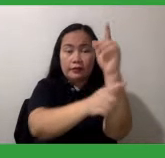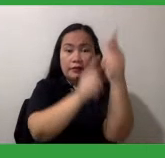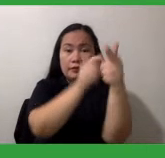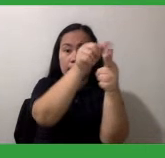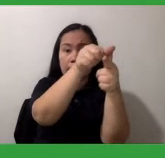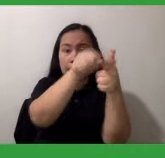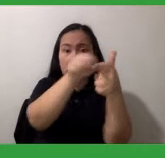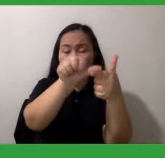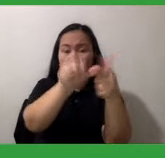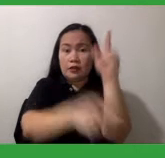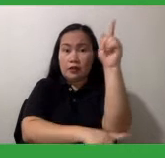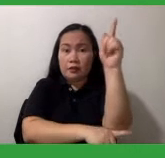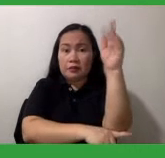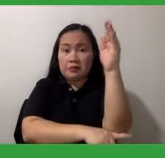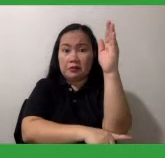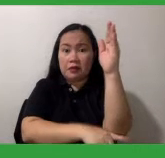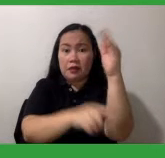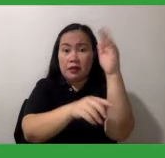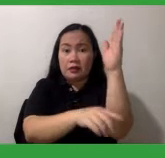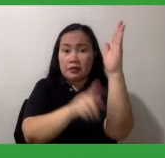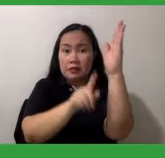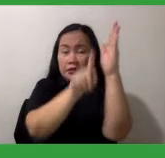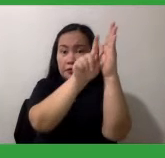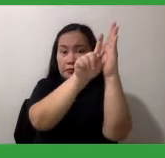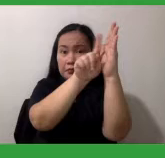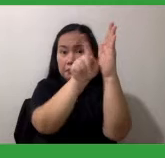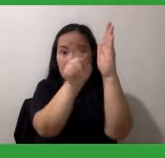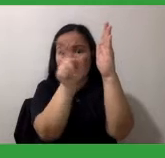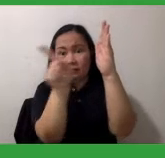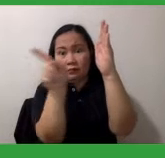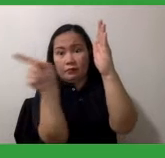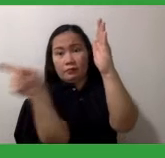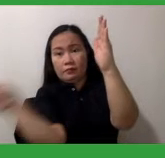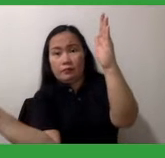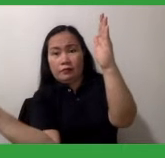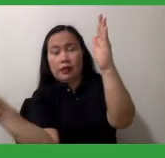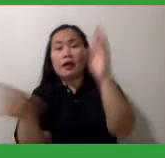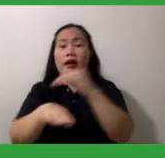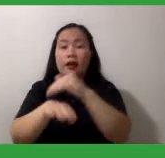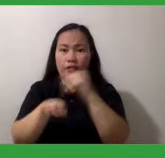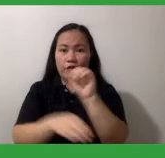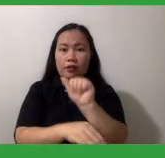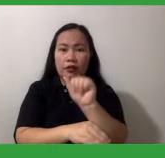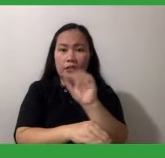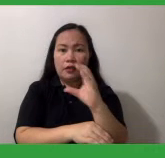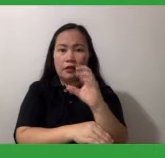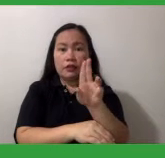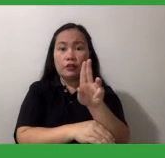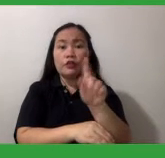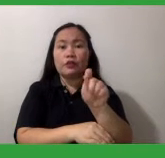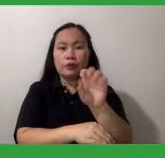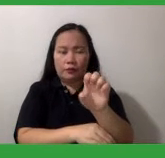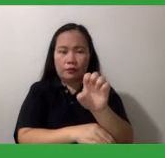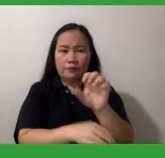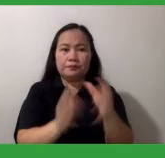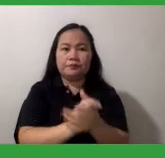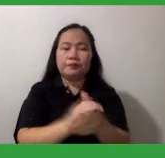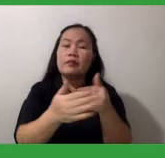Next, angle FAC. So kung mapapansin nyo, wala yung letter B. So dito